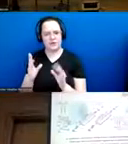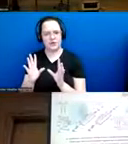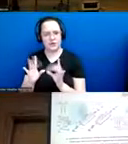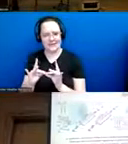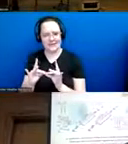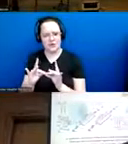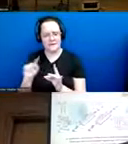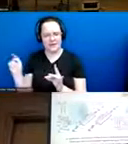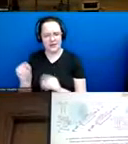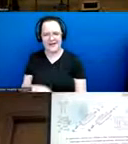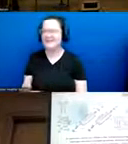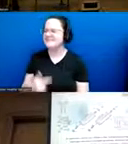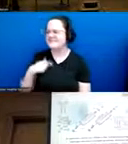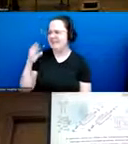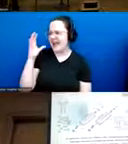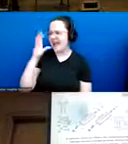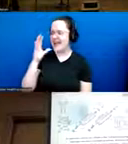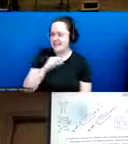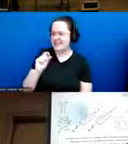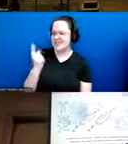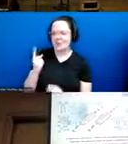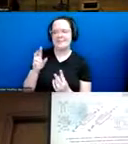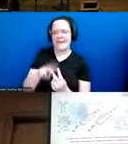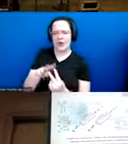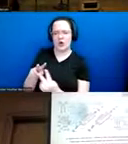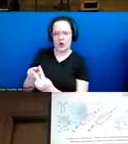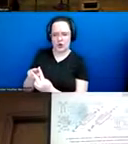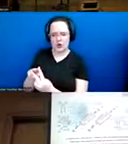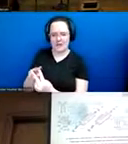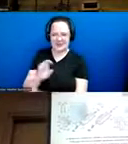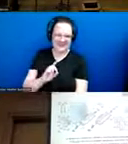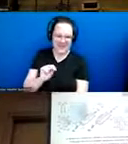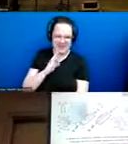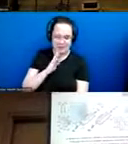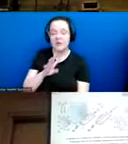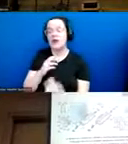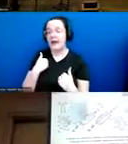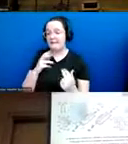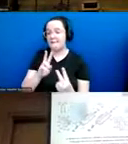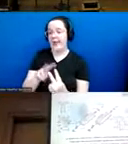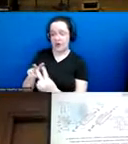bipartite entanglement, right? It's always in pairs. But then, you start with 2 and 2, and then by doing a Bell state measurement,